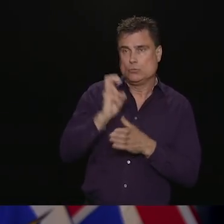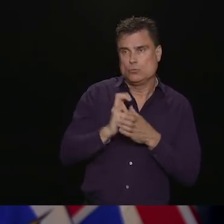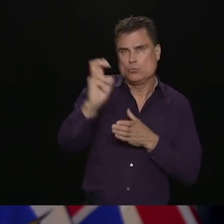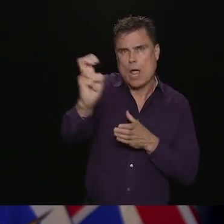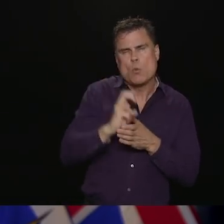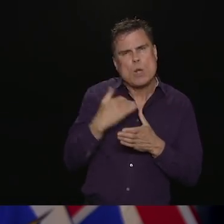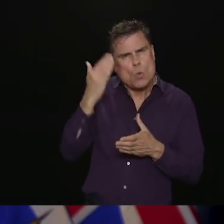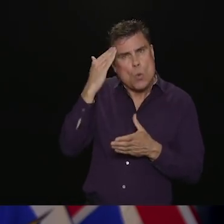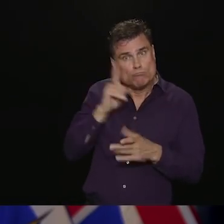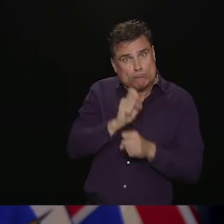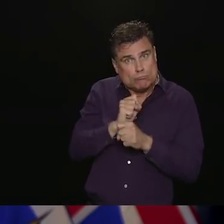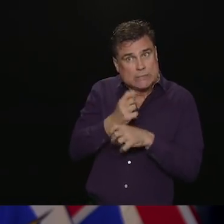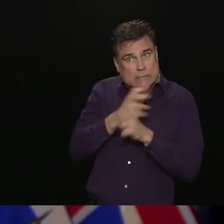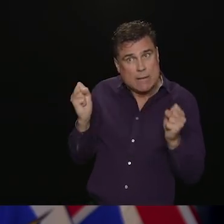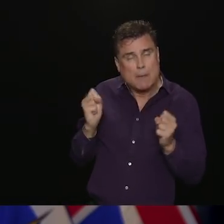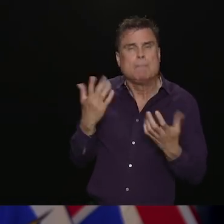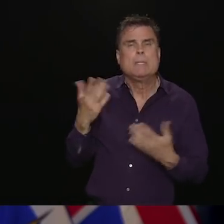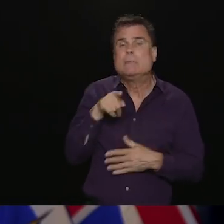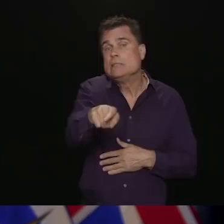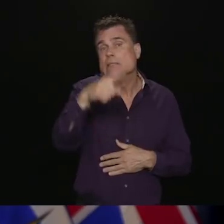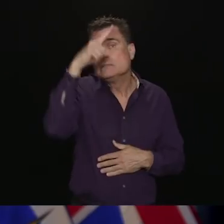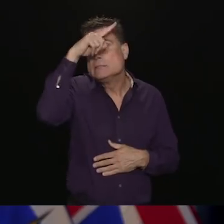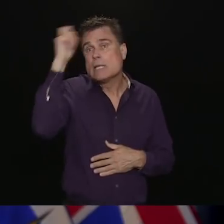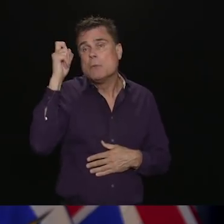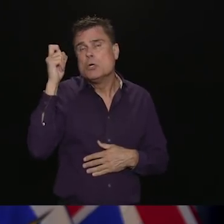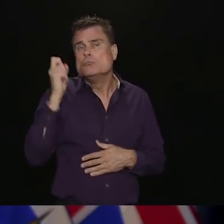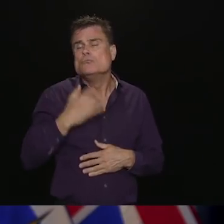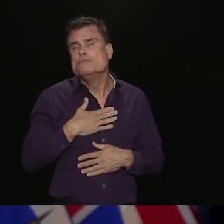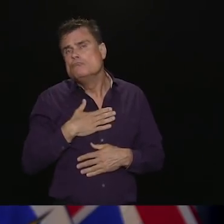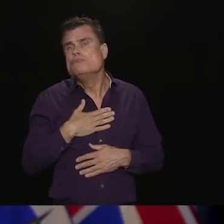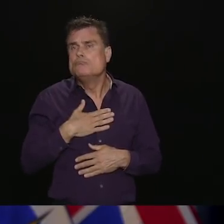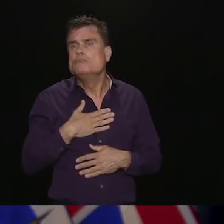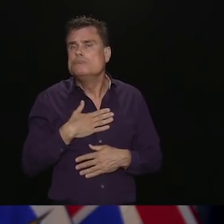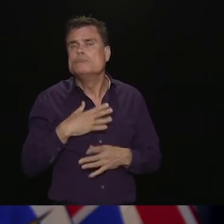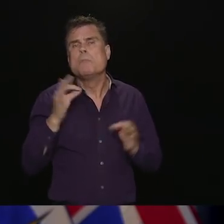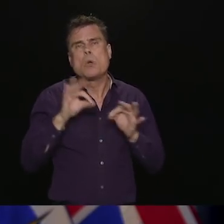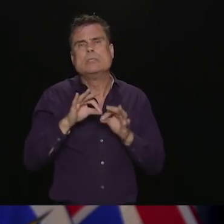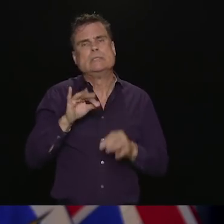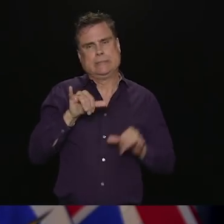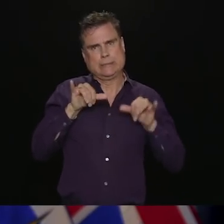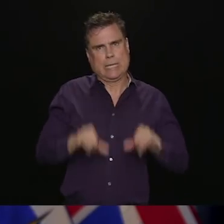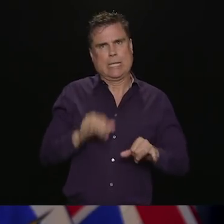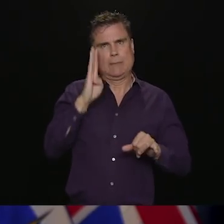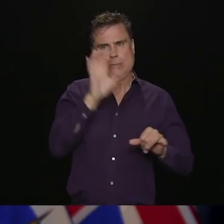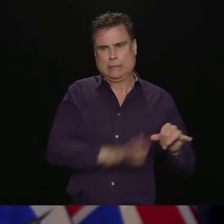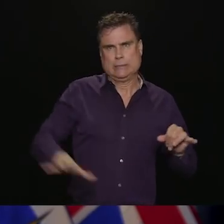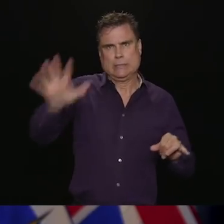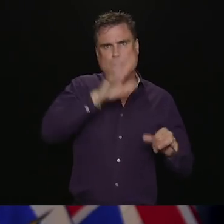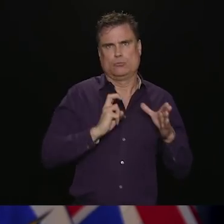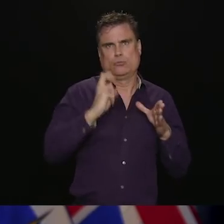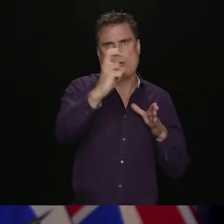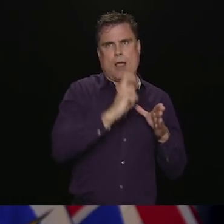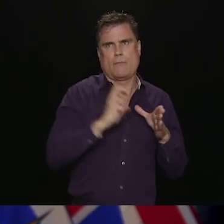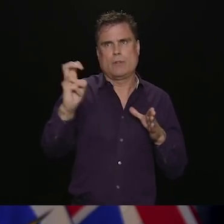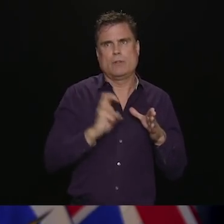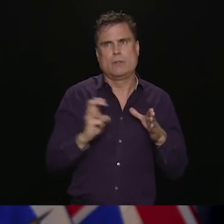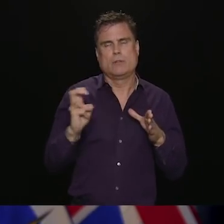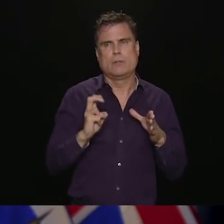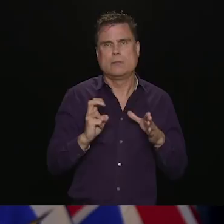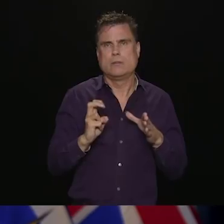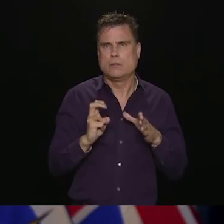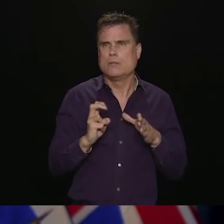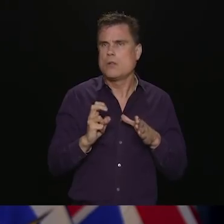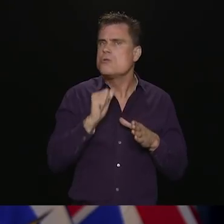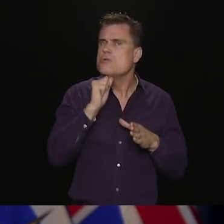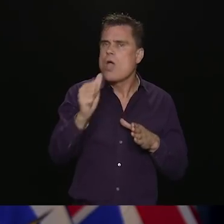be to experience BC, to stay home, to travel within BC, but to do it in a way that doesn't put undue burden on